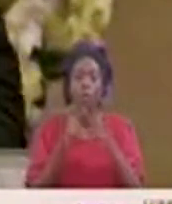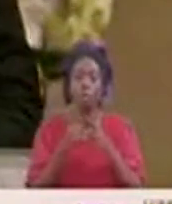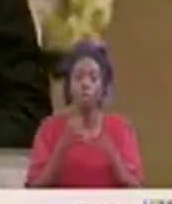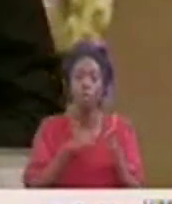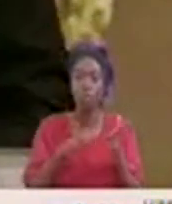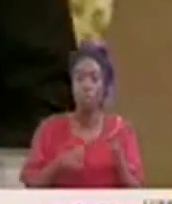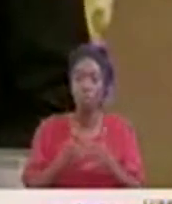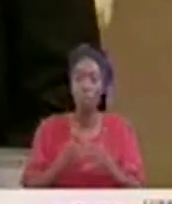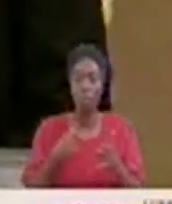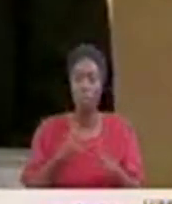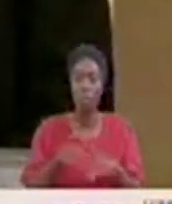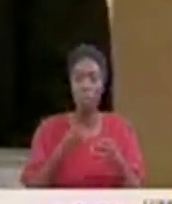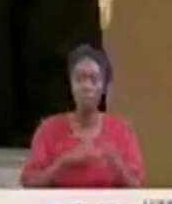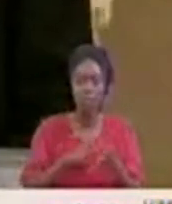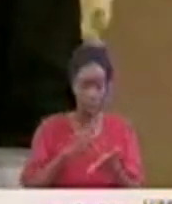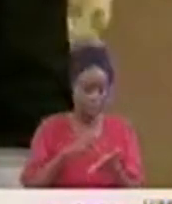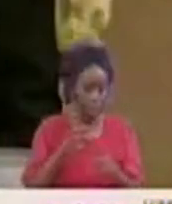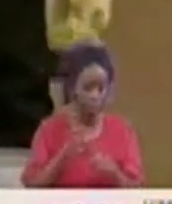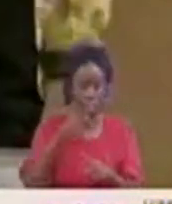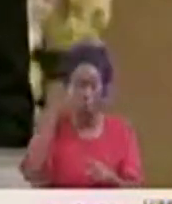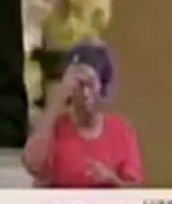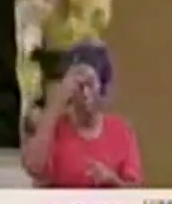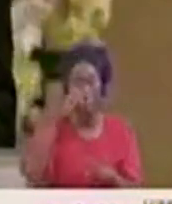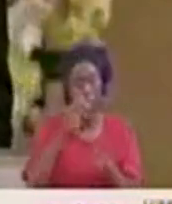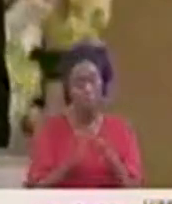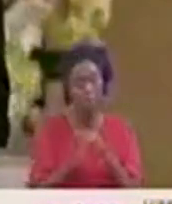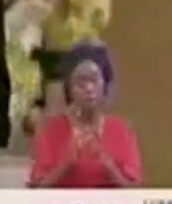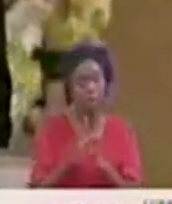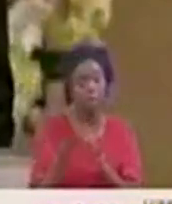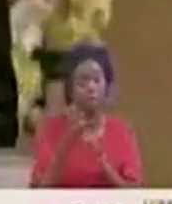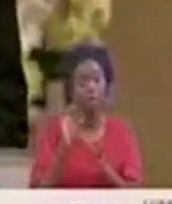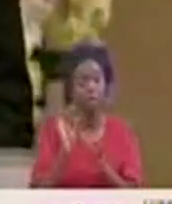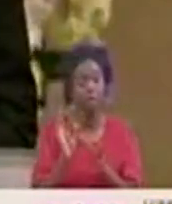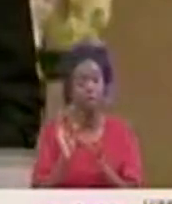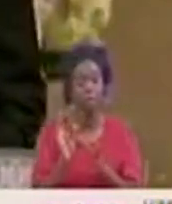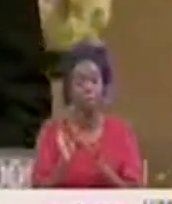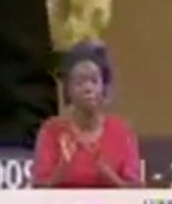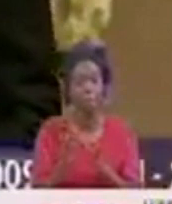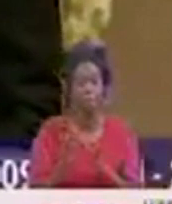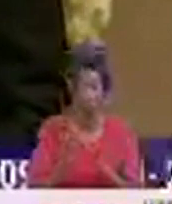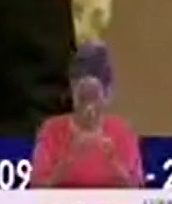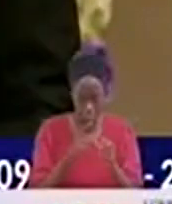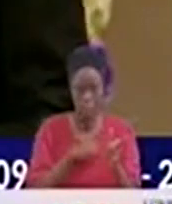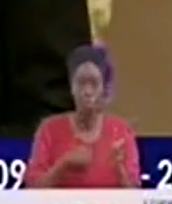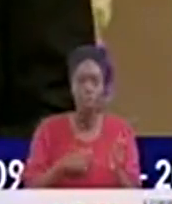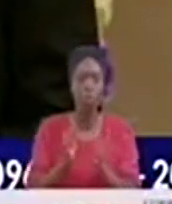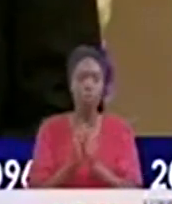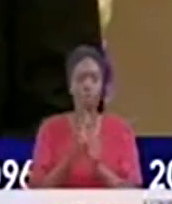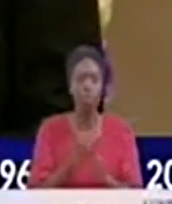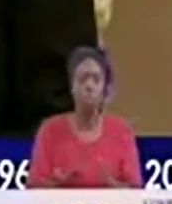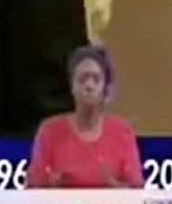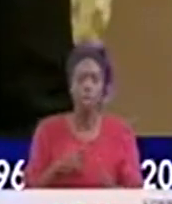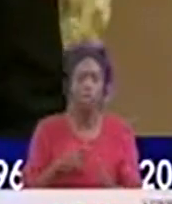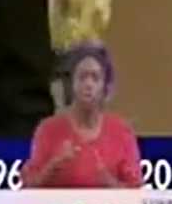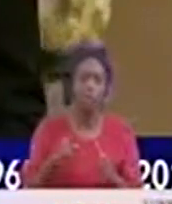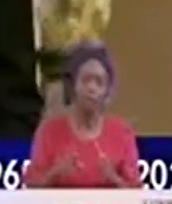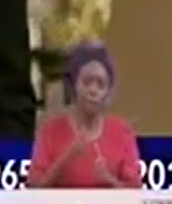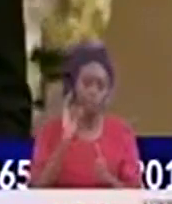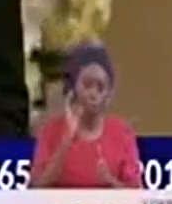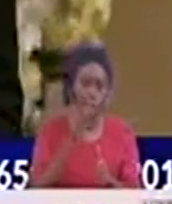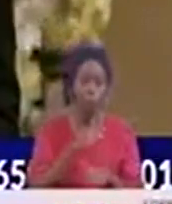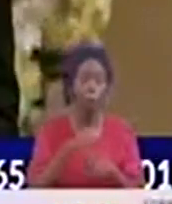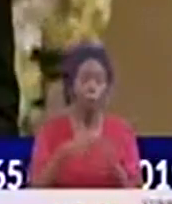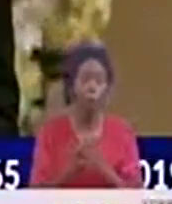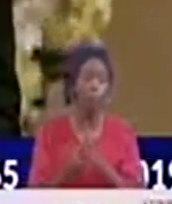Lord. Before we give, I read from Proverbs chapter 3, from verse 9. Honor the Lord with thy substance, and with the first fruit of all